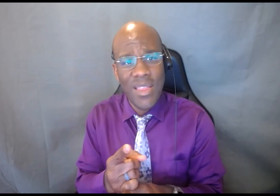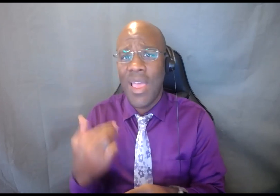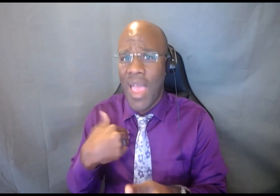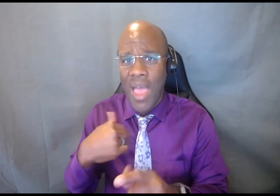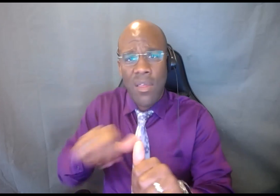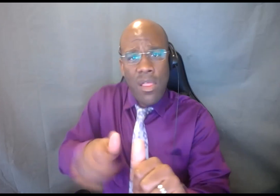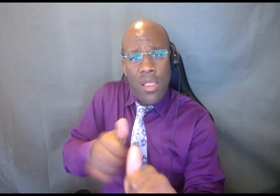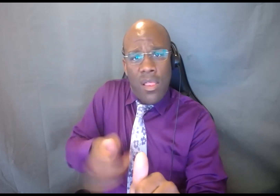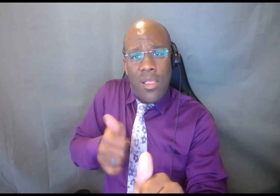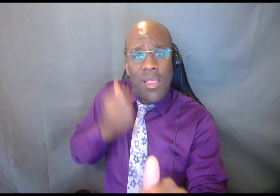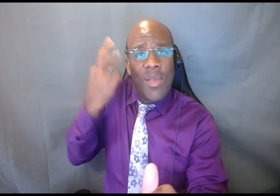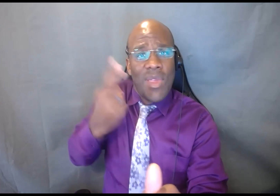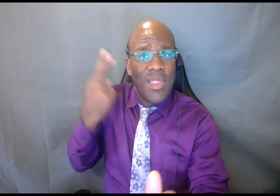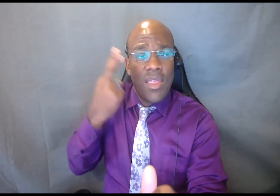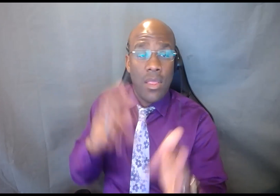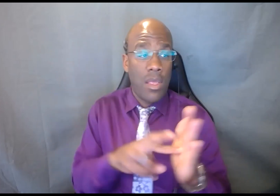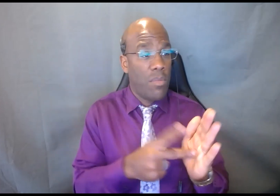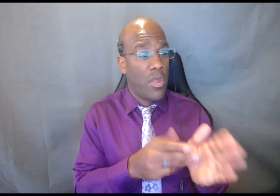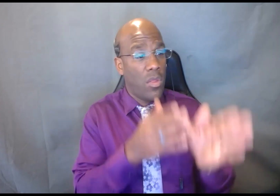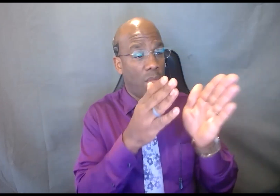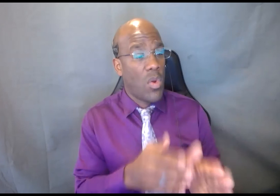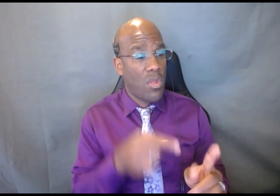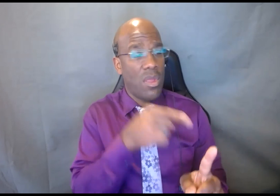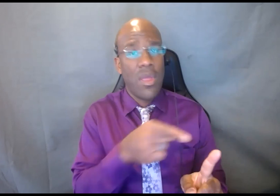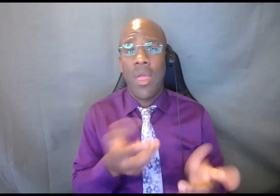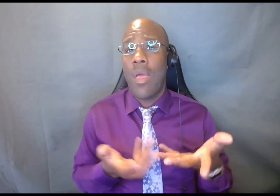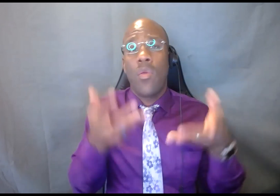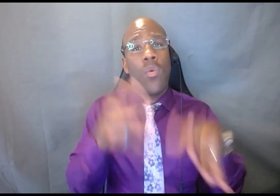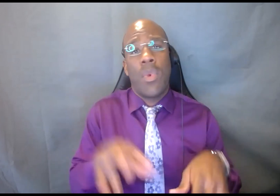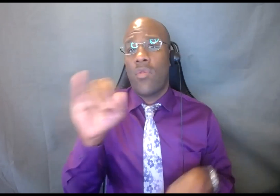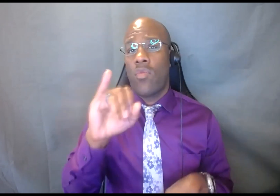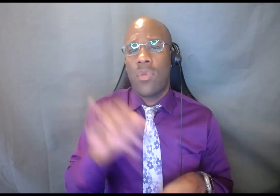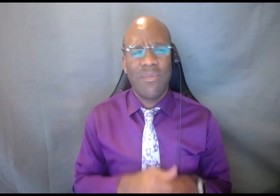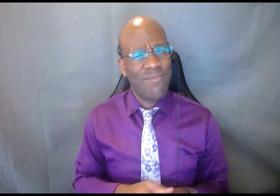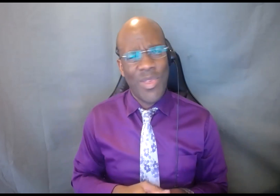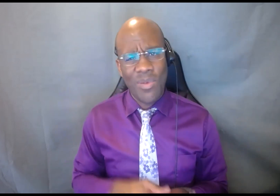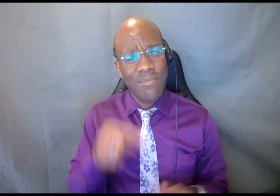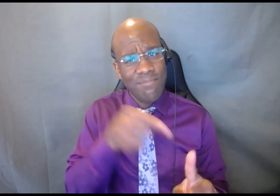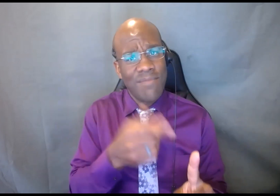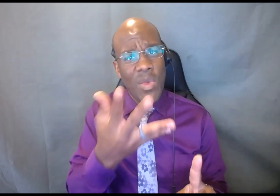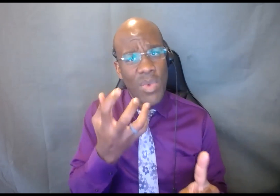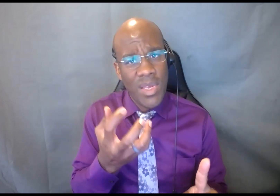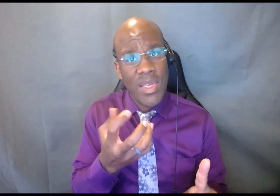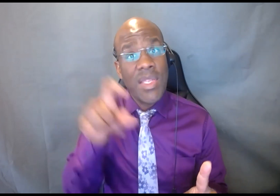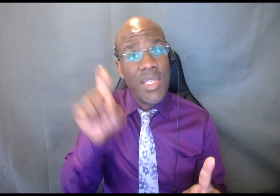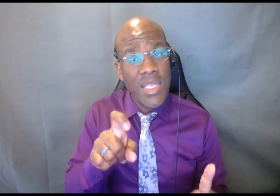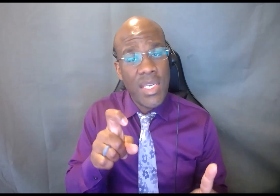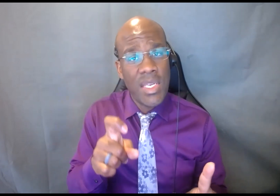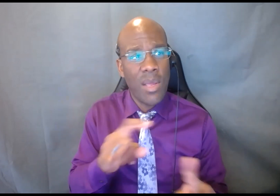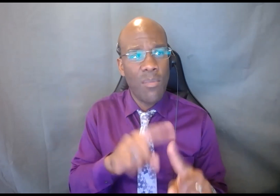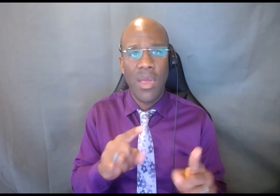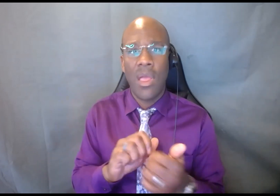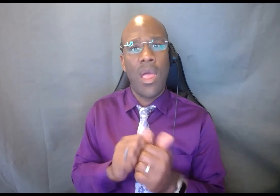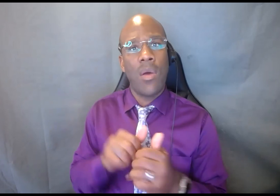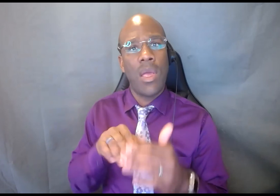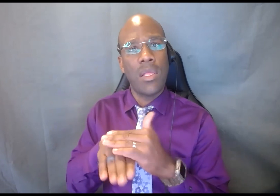because the individual has desire to not have a certain type of insurance, right? So because of that, we need to really address the